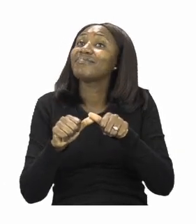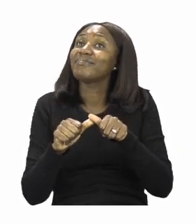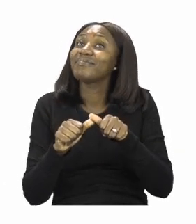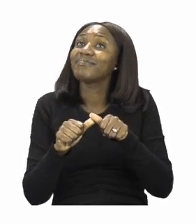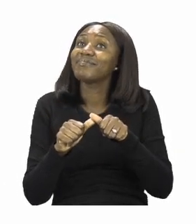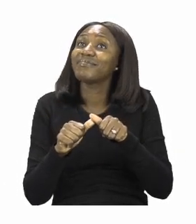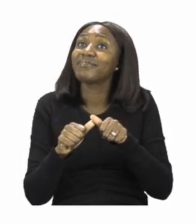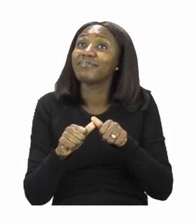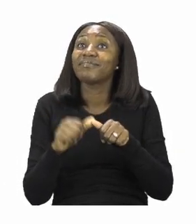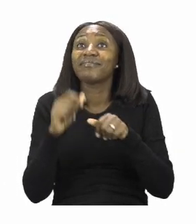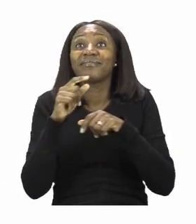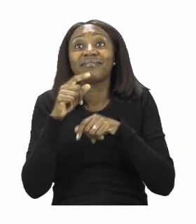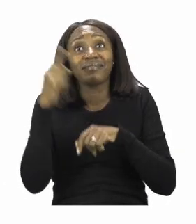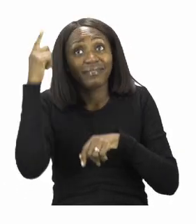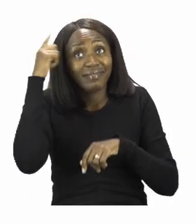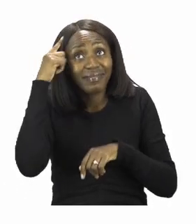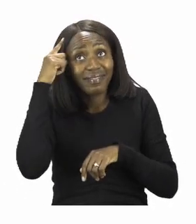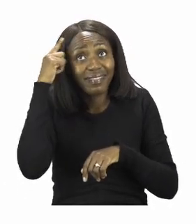head,